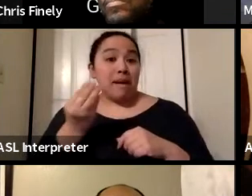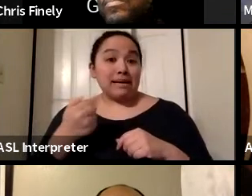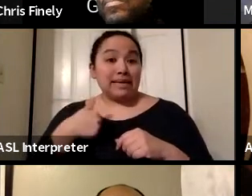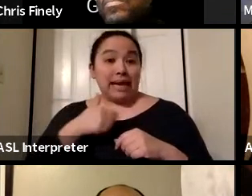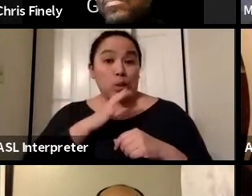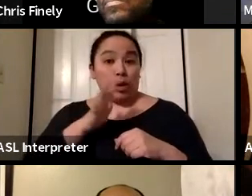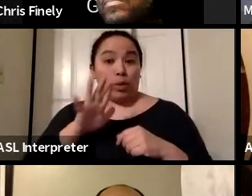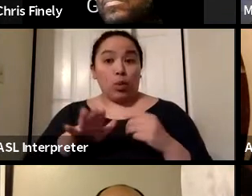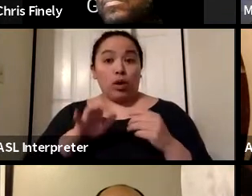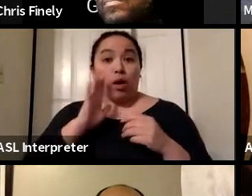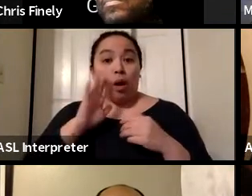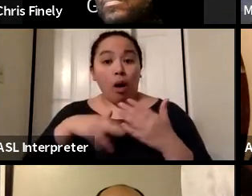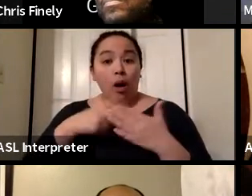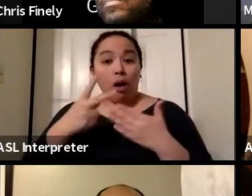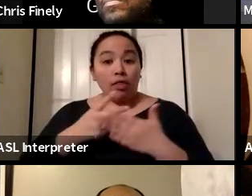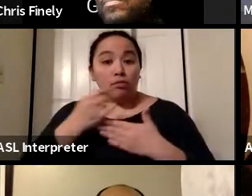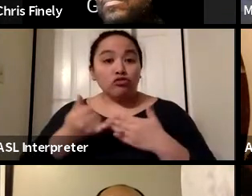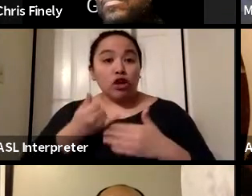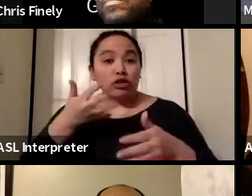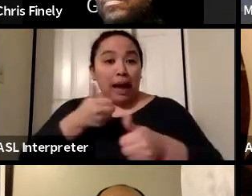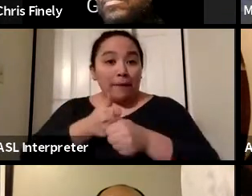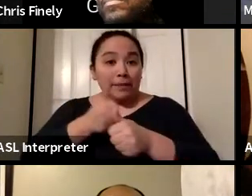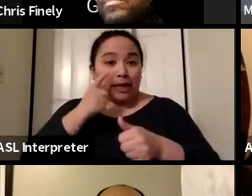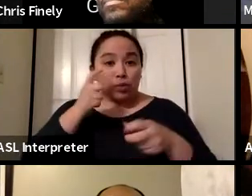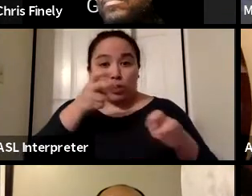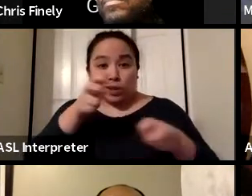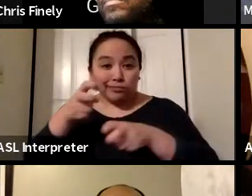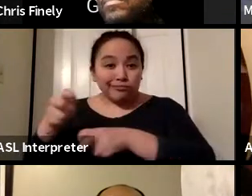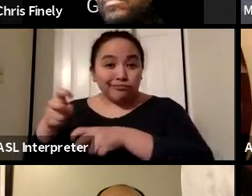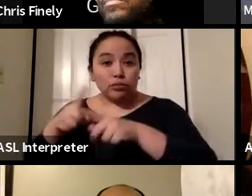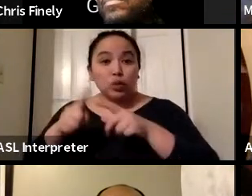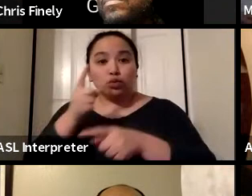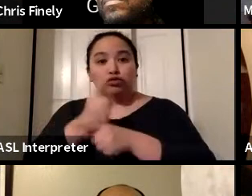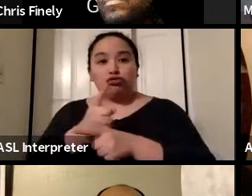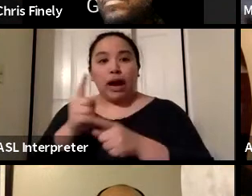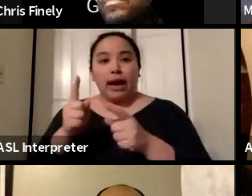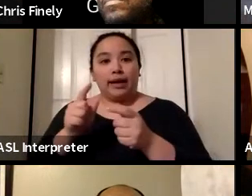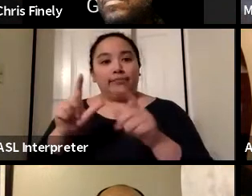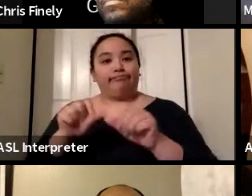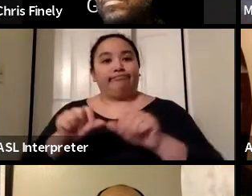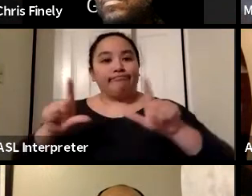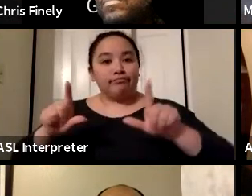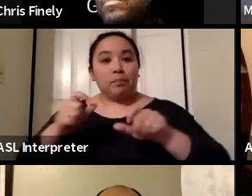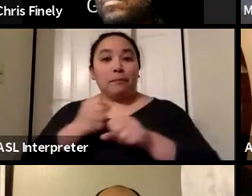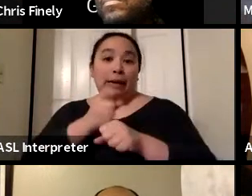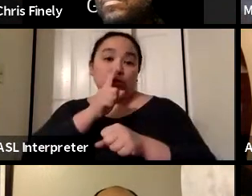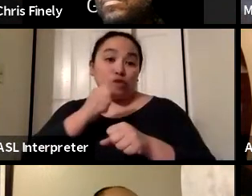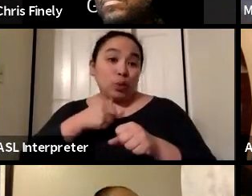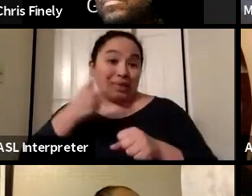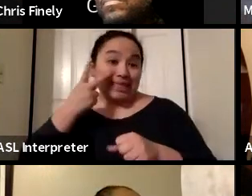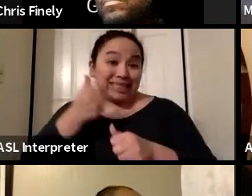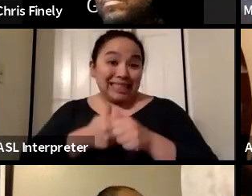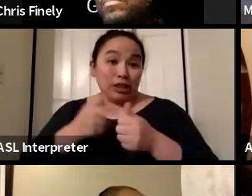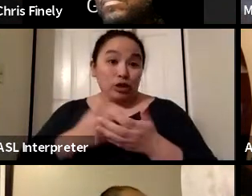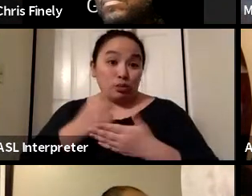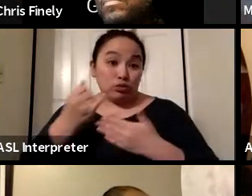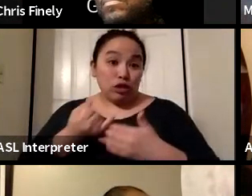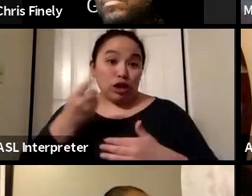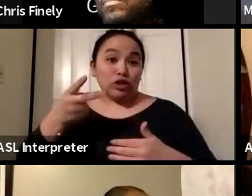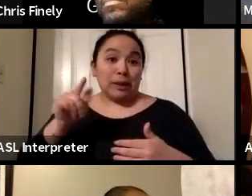those project update presentations to their respective pages so you can search each of those project pages for that